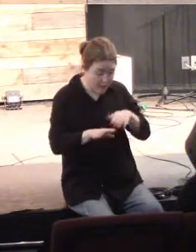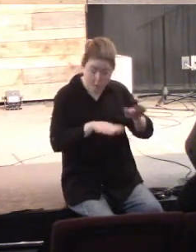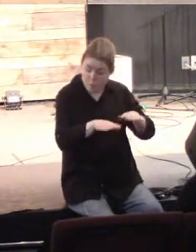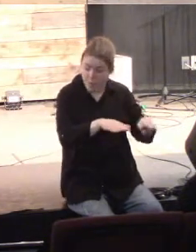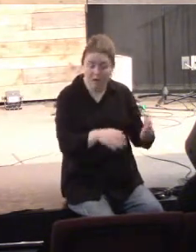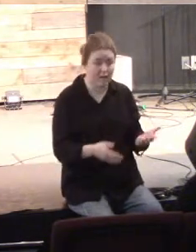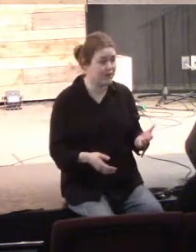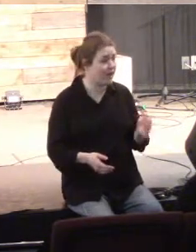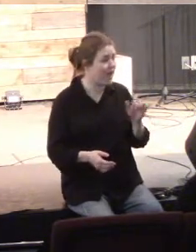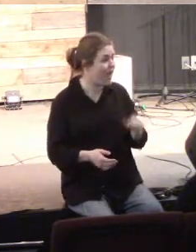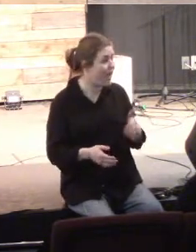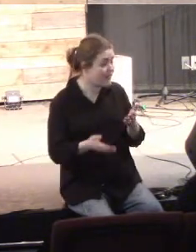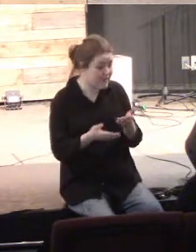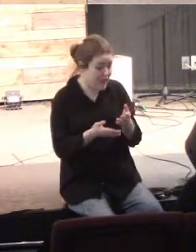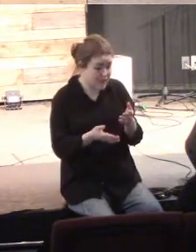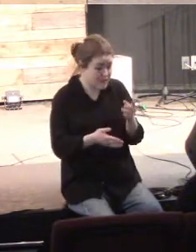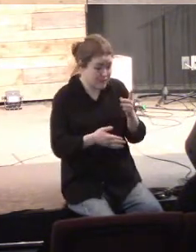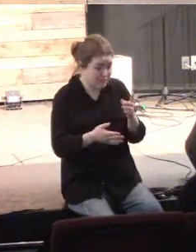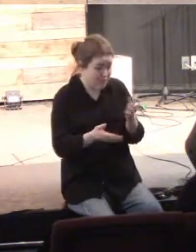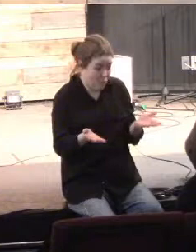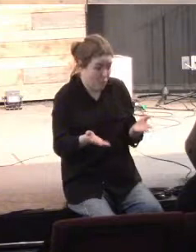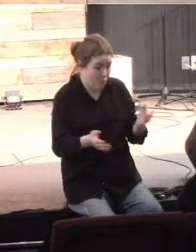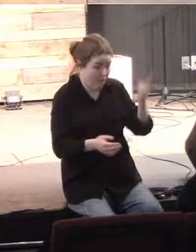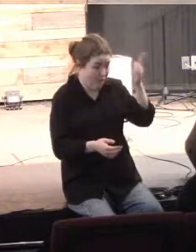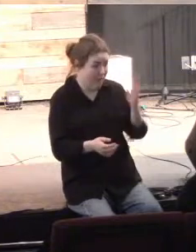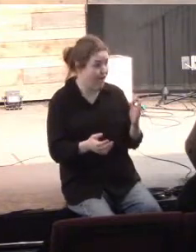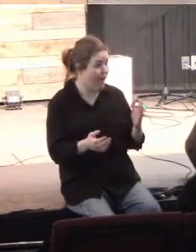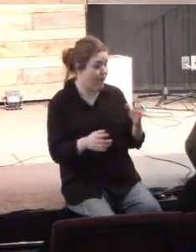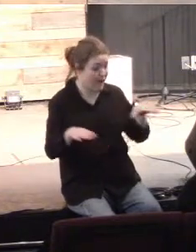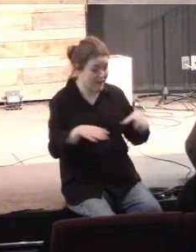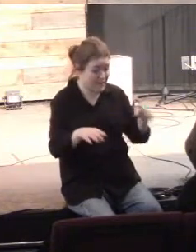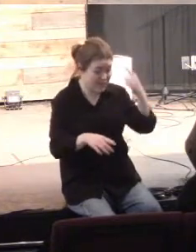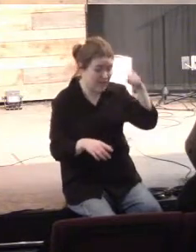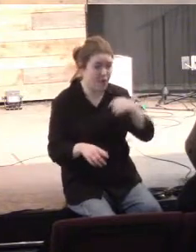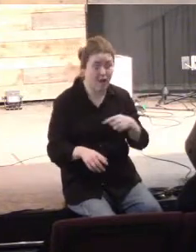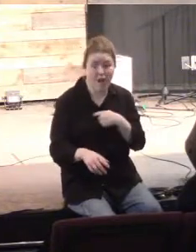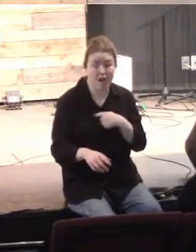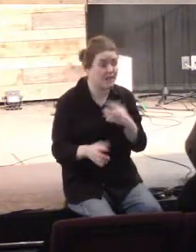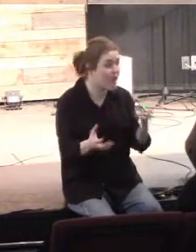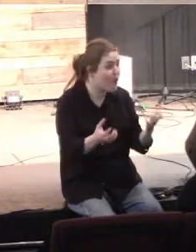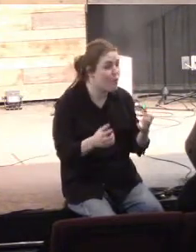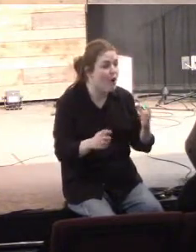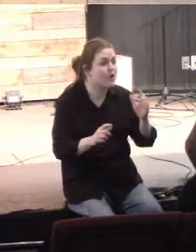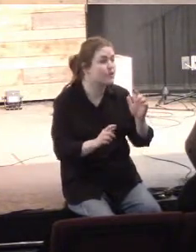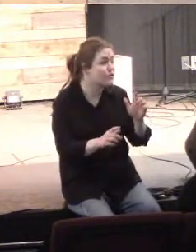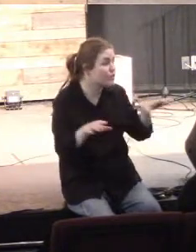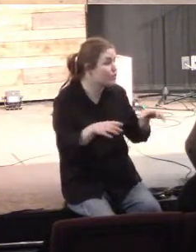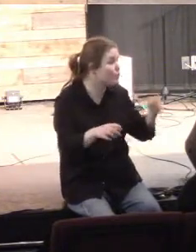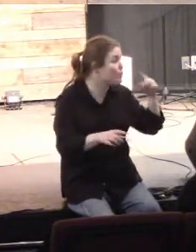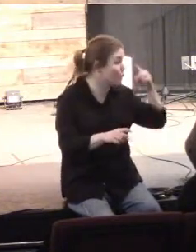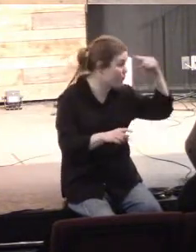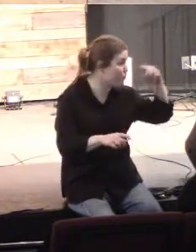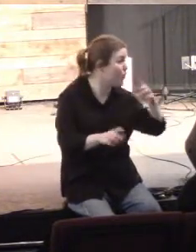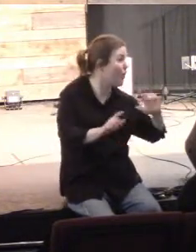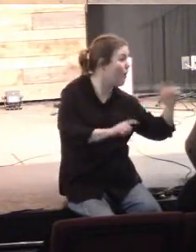Isn't that what God did for all of us? Isn't that what God wants to do today for others? Is that not